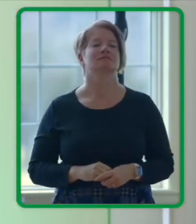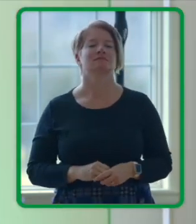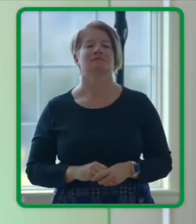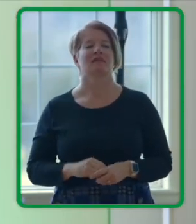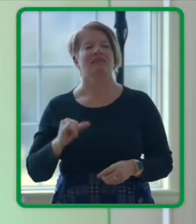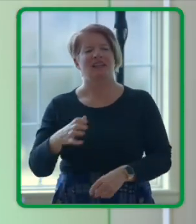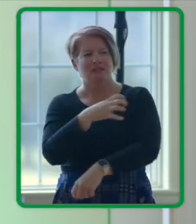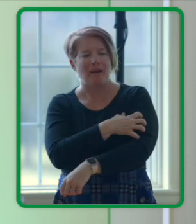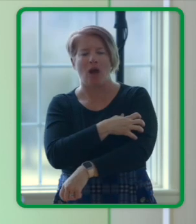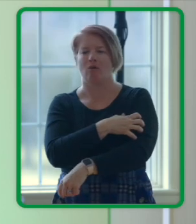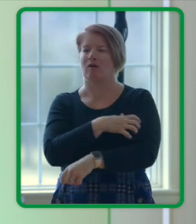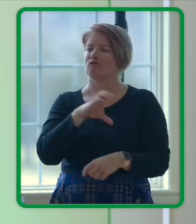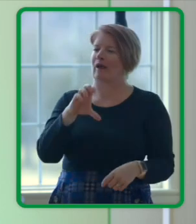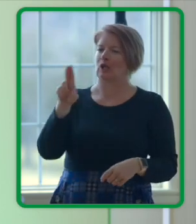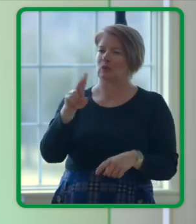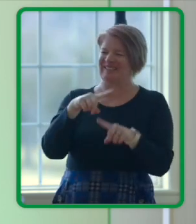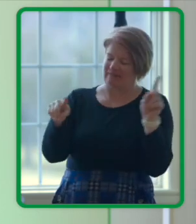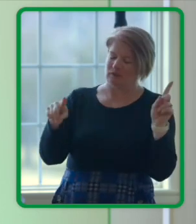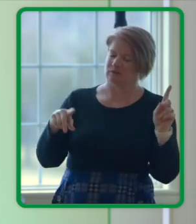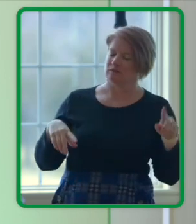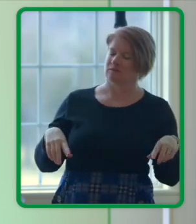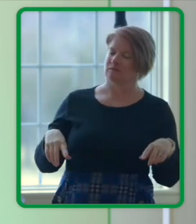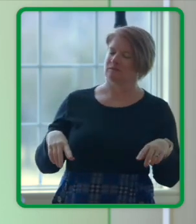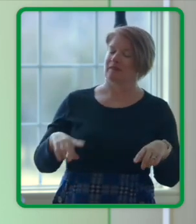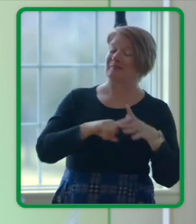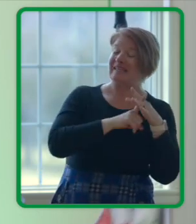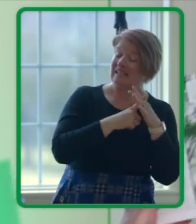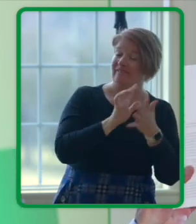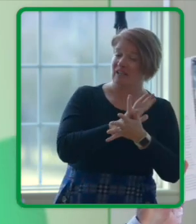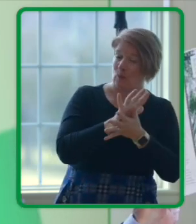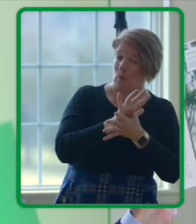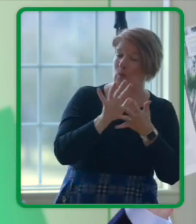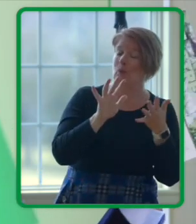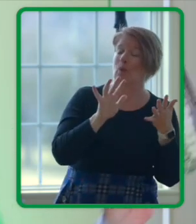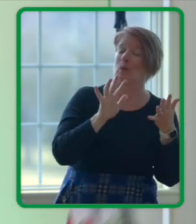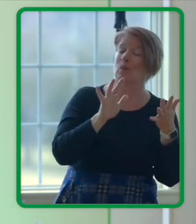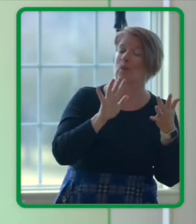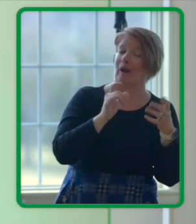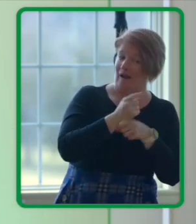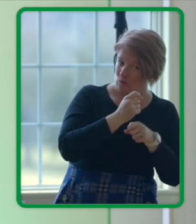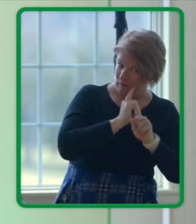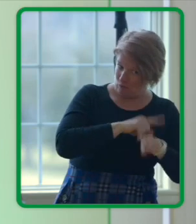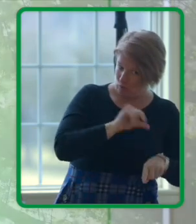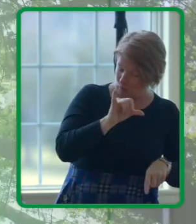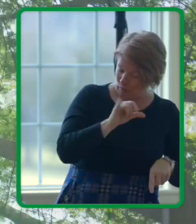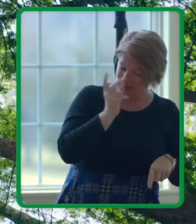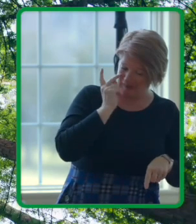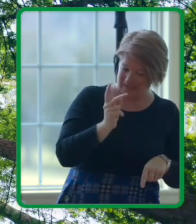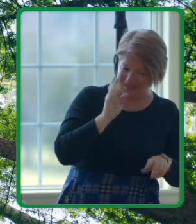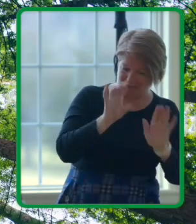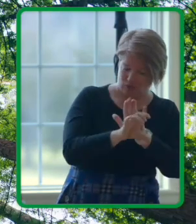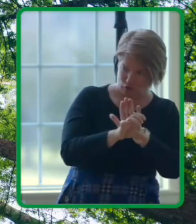So that's the power of the credit union difference at work. At the beginning of that video and on our annual report, you can see